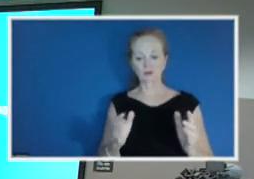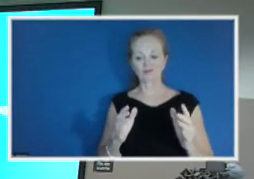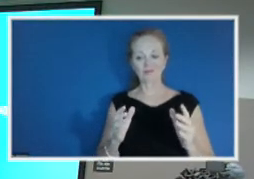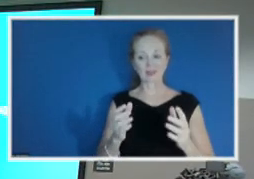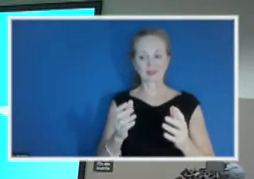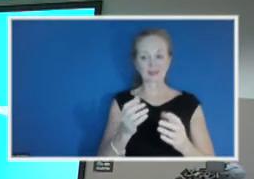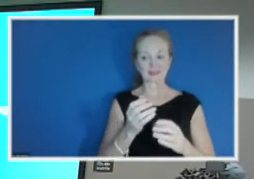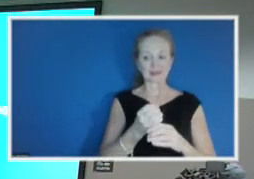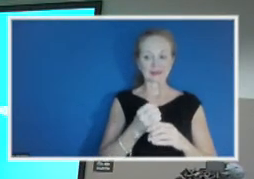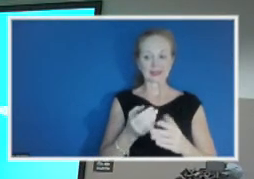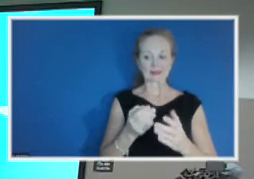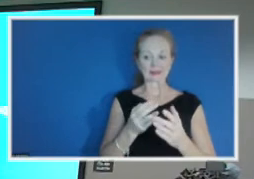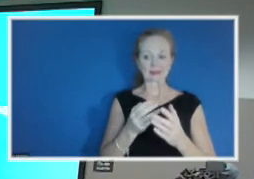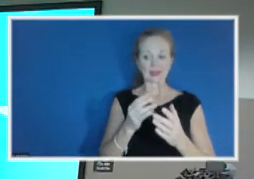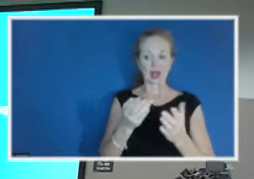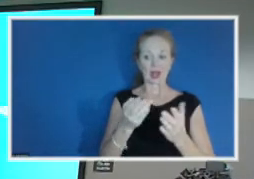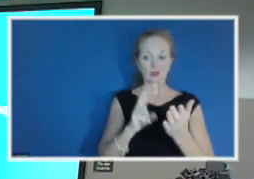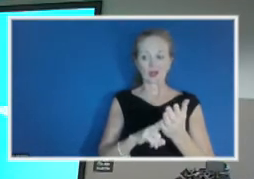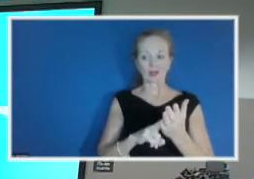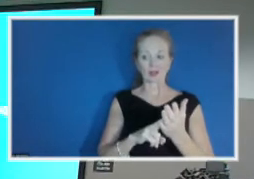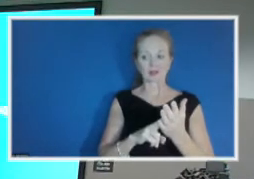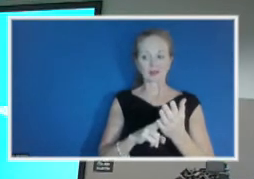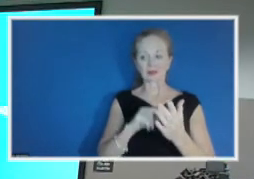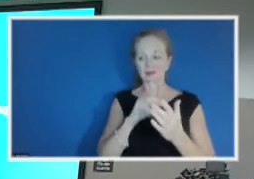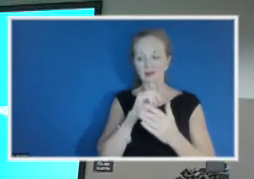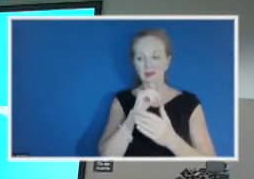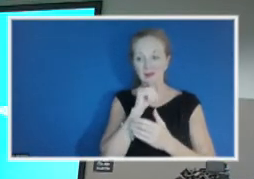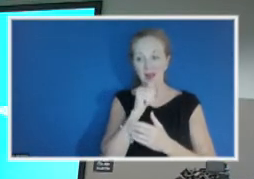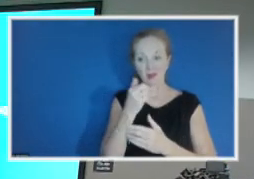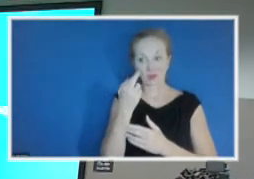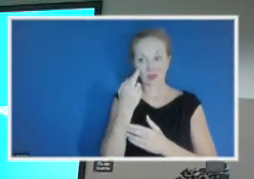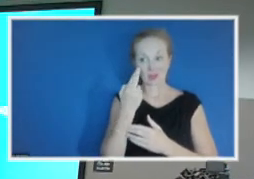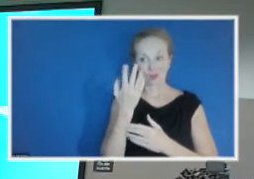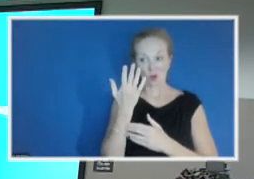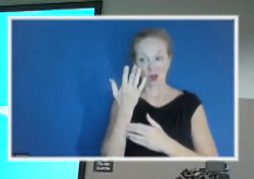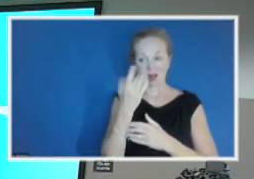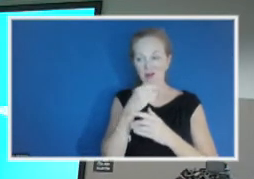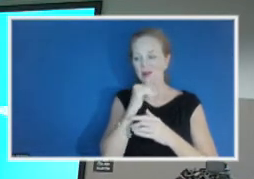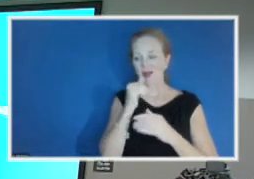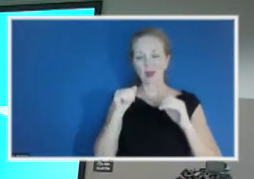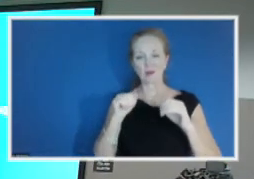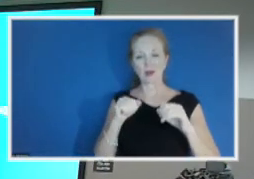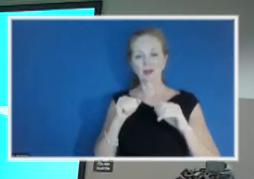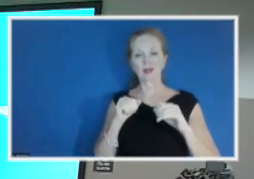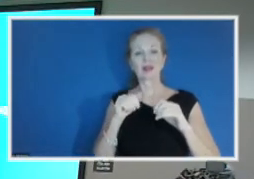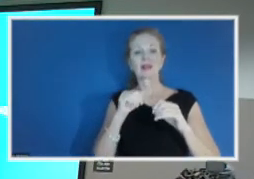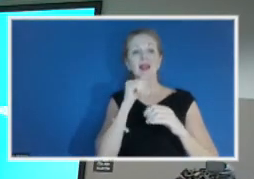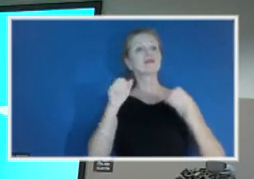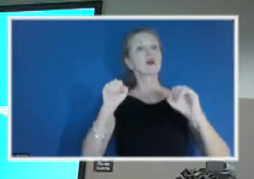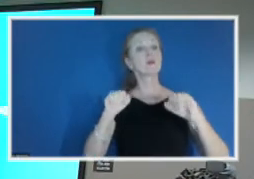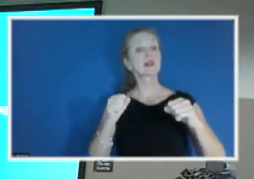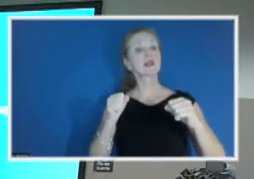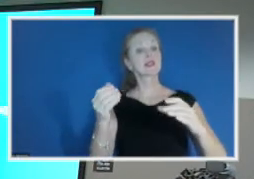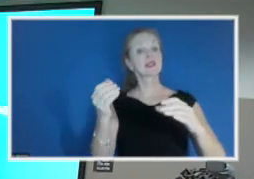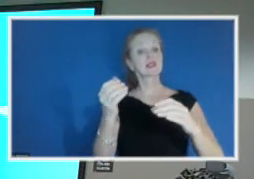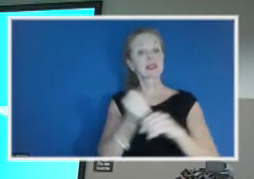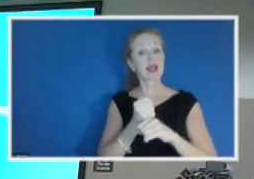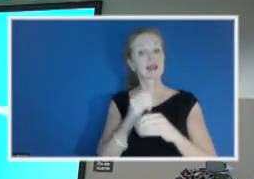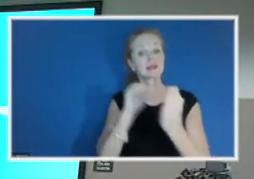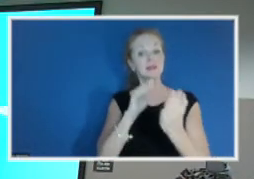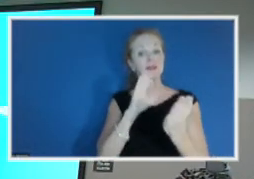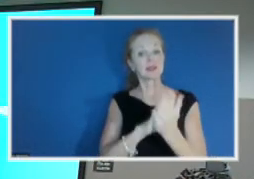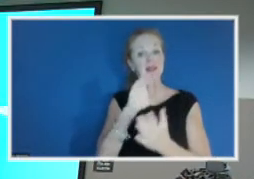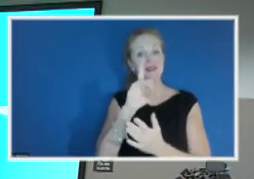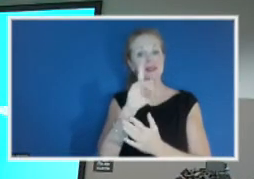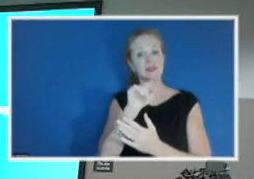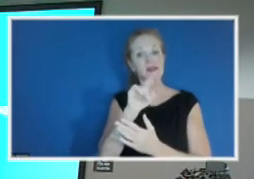of the reasons that they didn't was because they didn't have the ability to capture data. So can you tell me what you